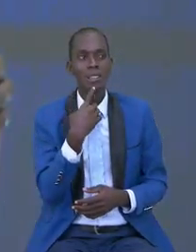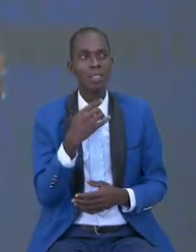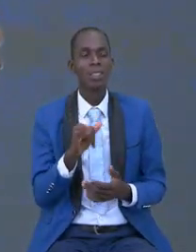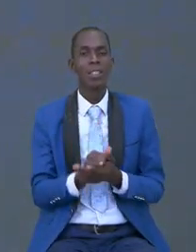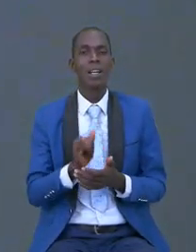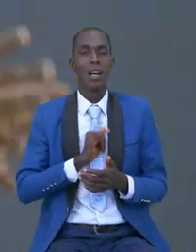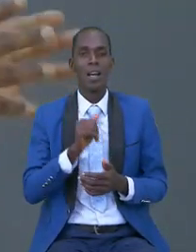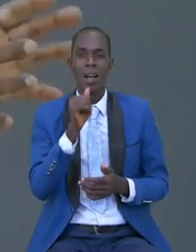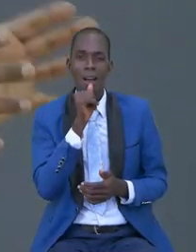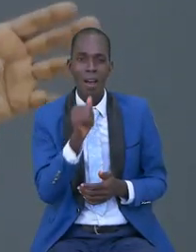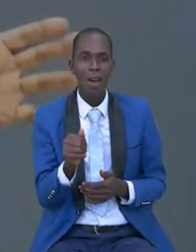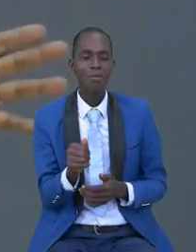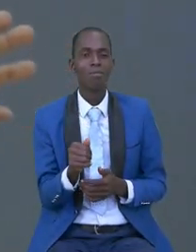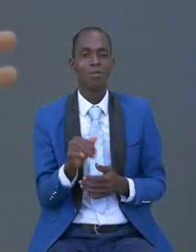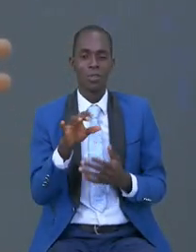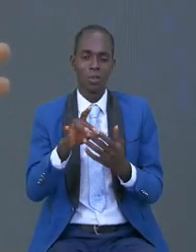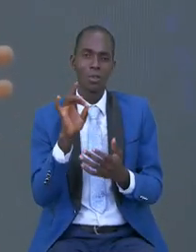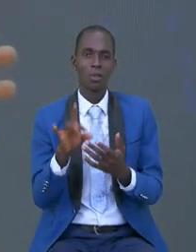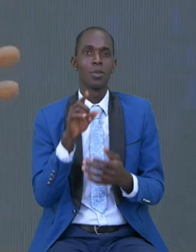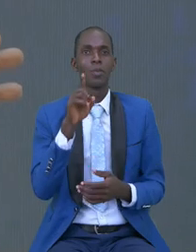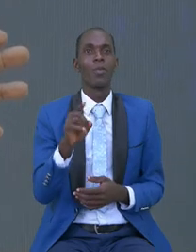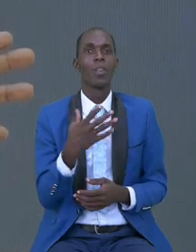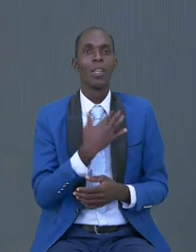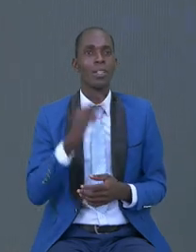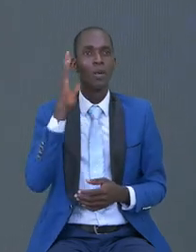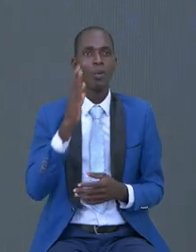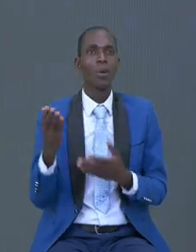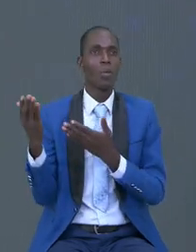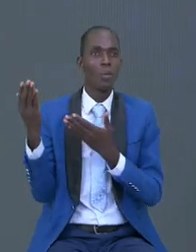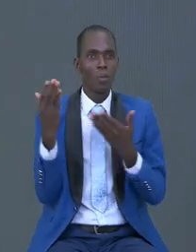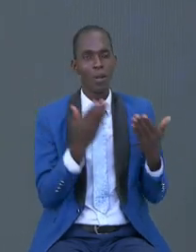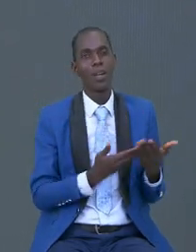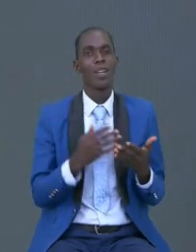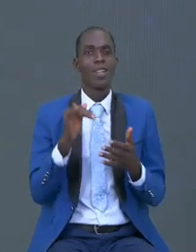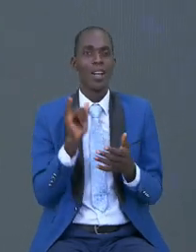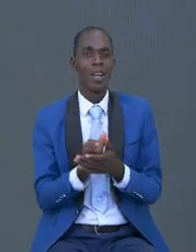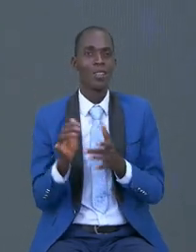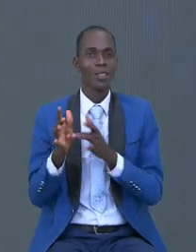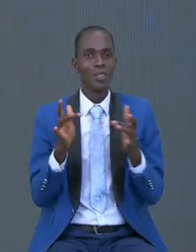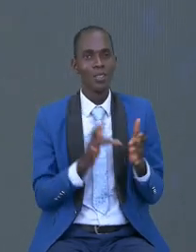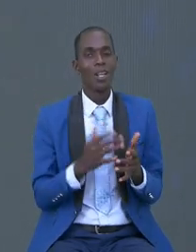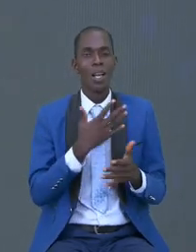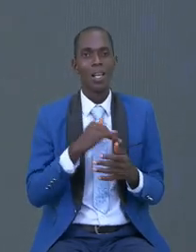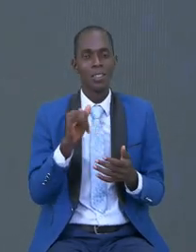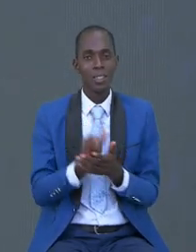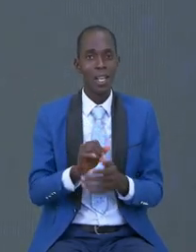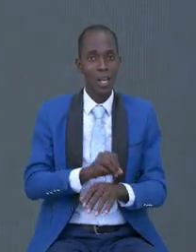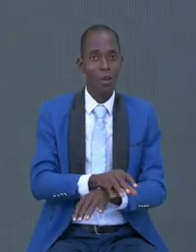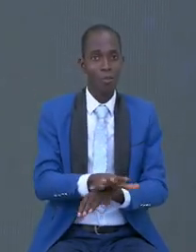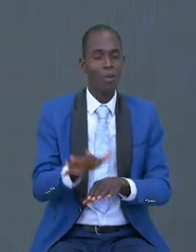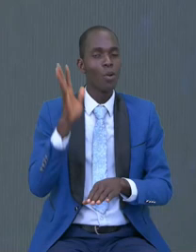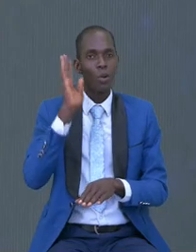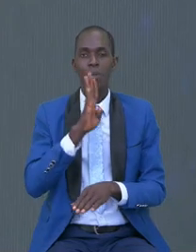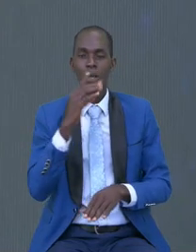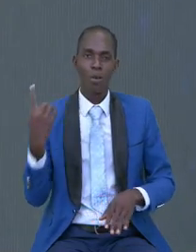you, and you're going to bring forth Jesus, and his influence will be forever and ever